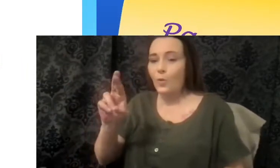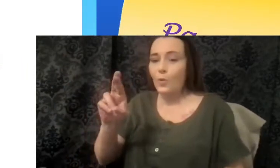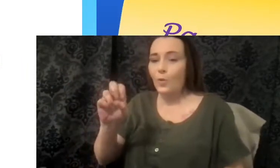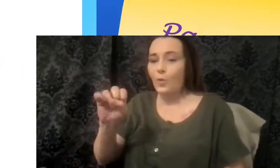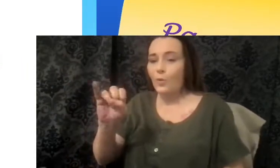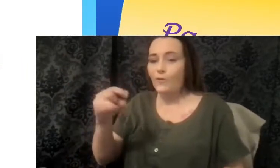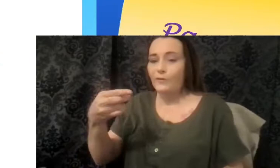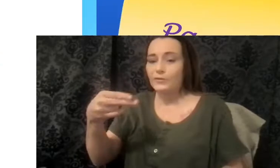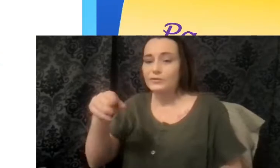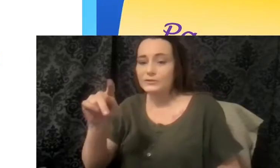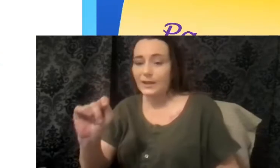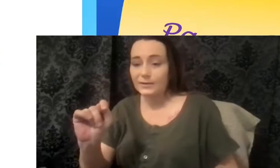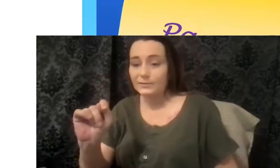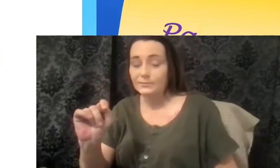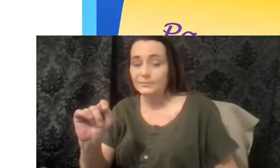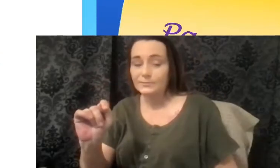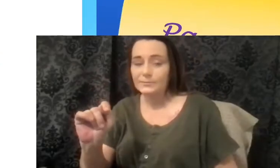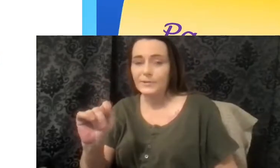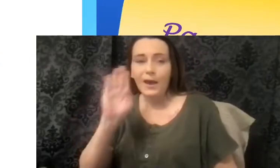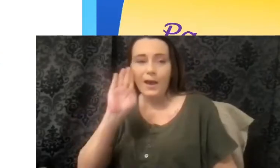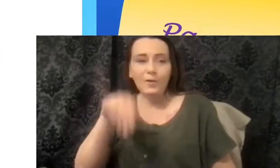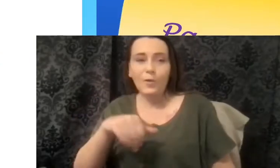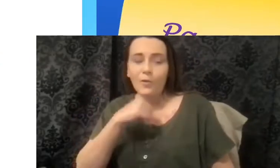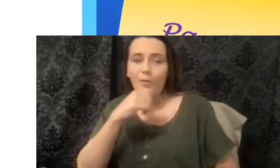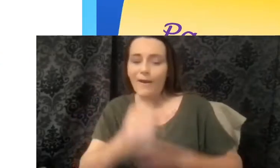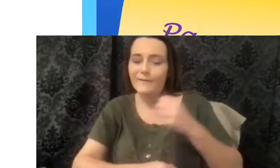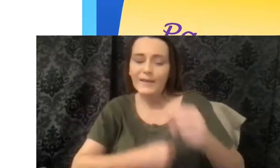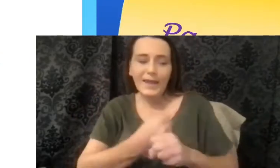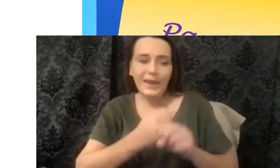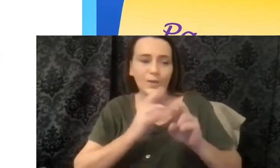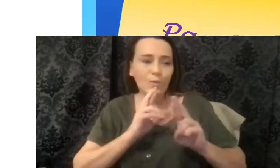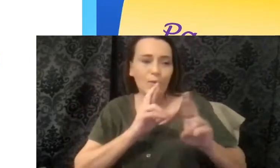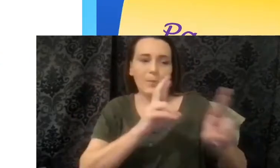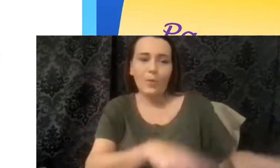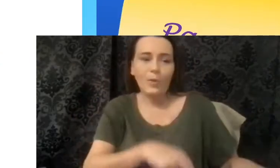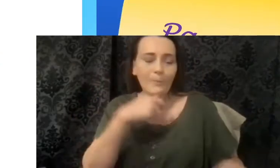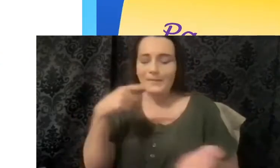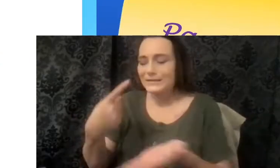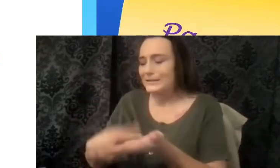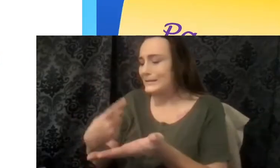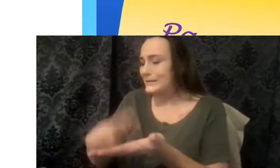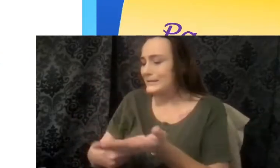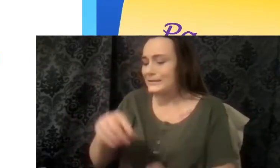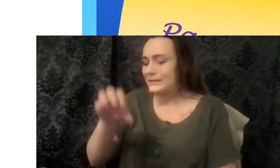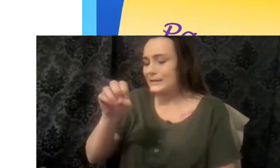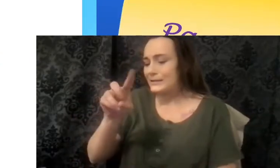I know we have an annual report, but it doesn't go into oversight in the annual report.